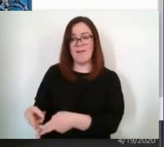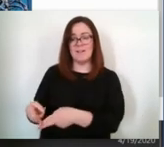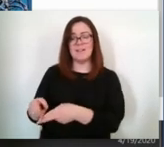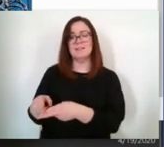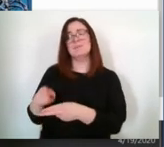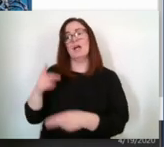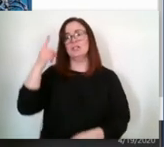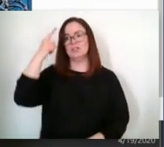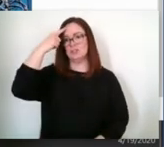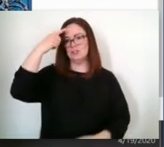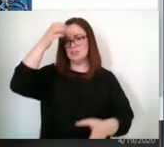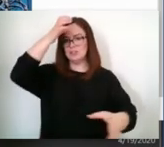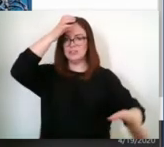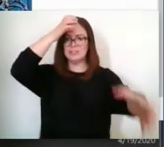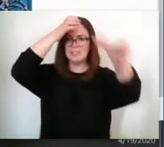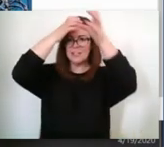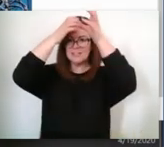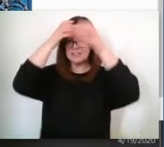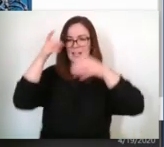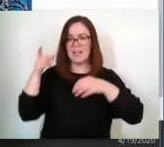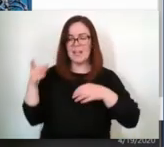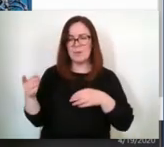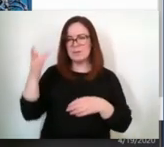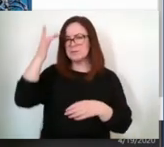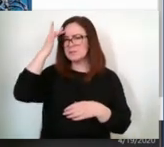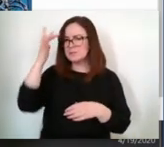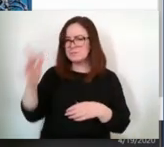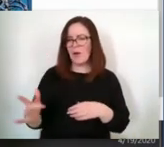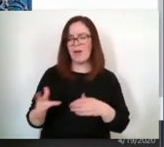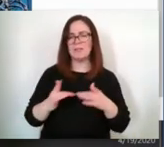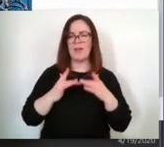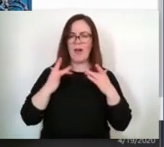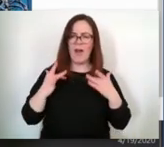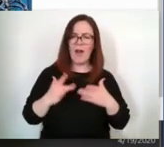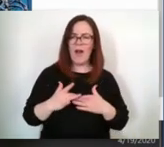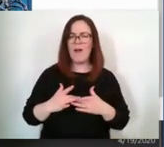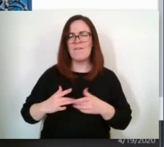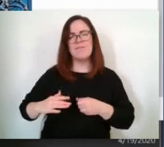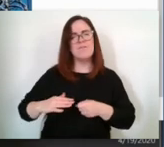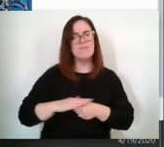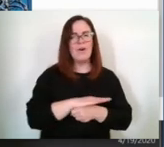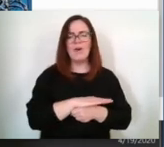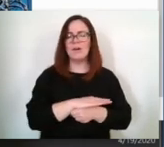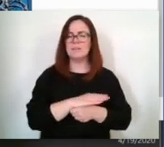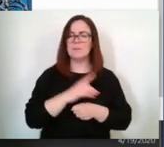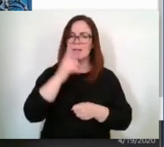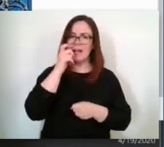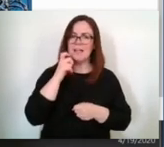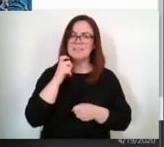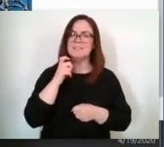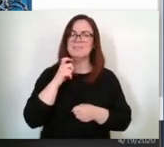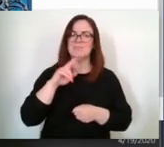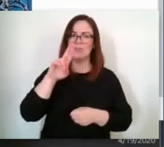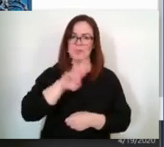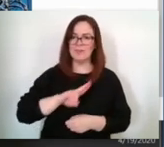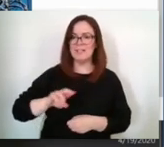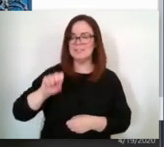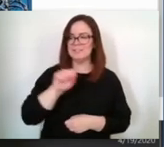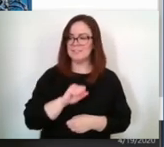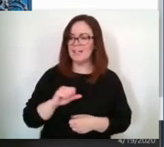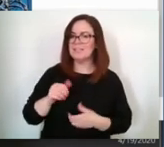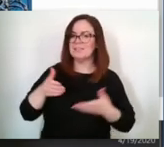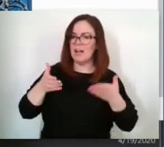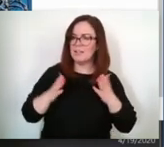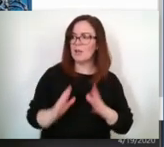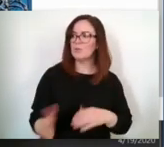art. A man with a heart full of gratitude to the country that had invited him to dream without limits. The country that had given him the